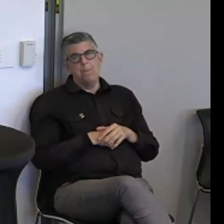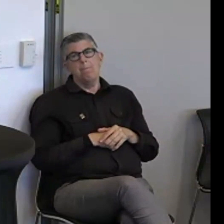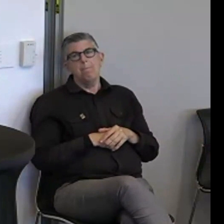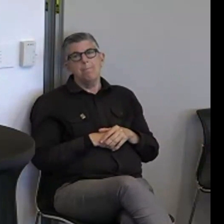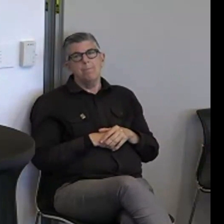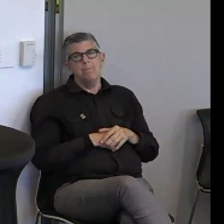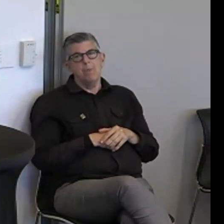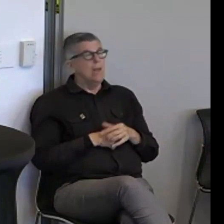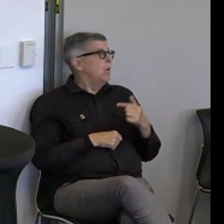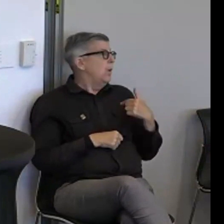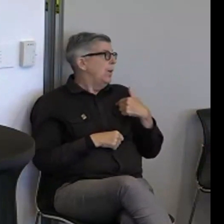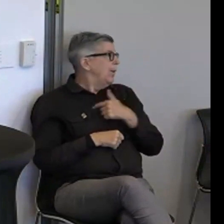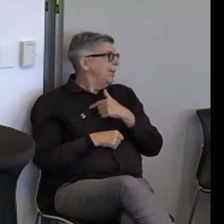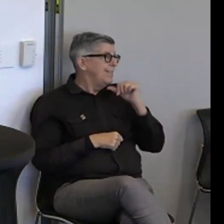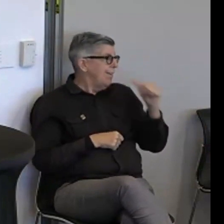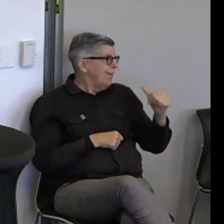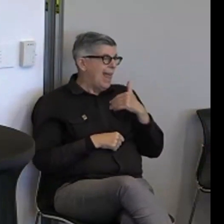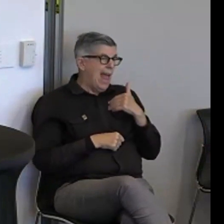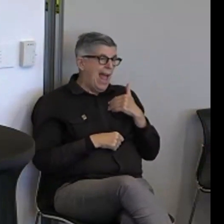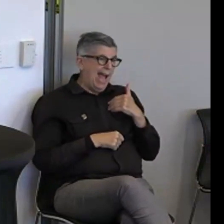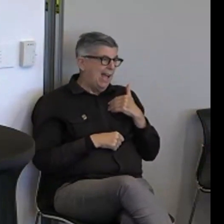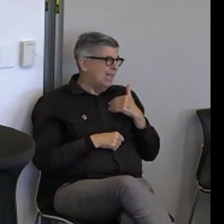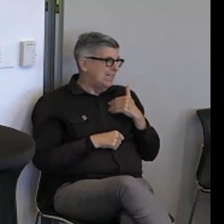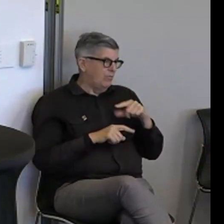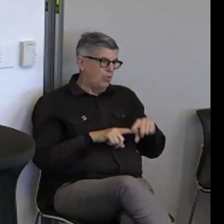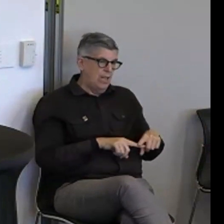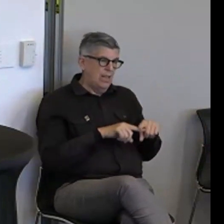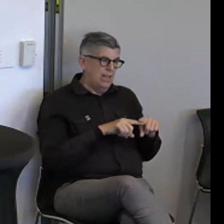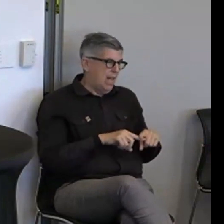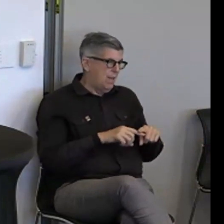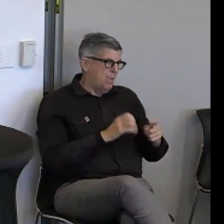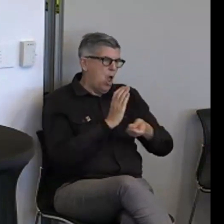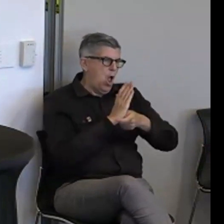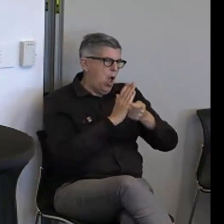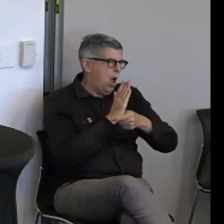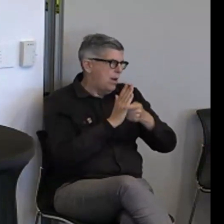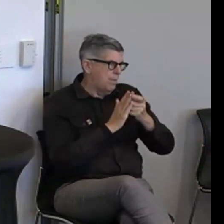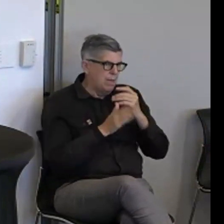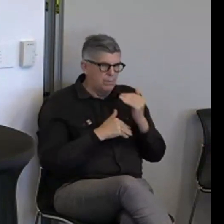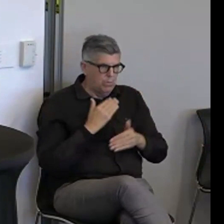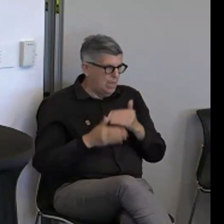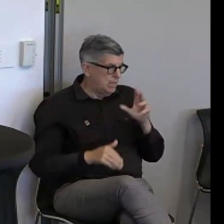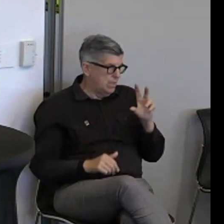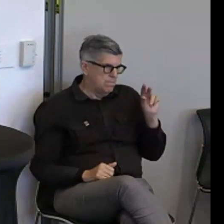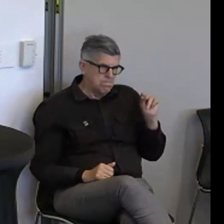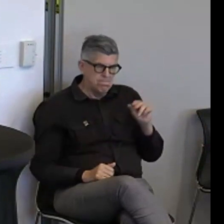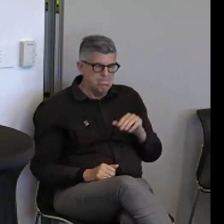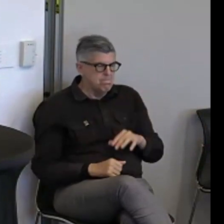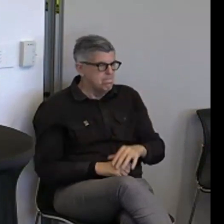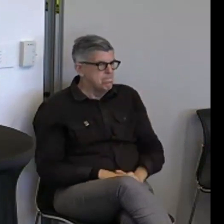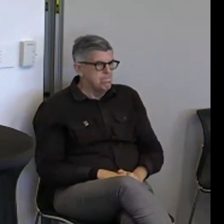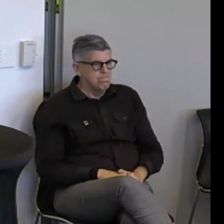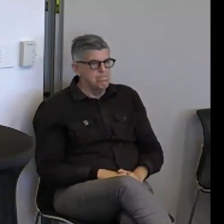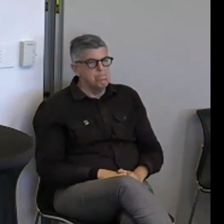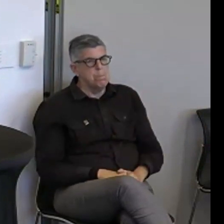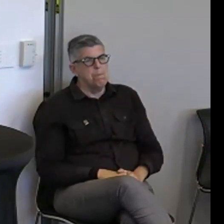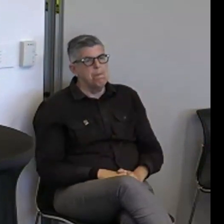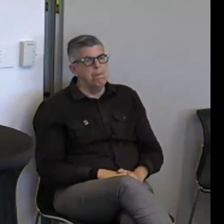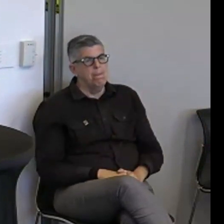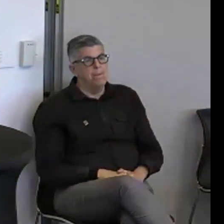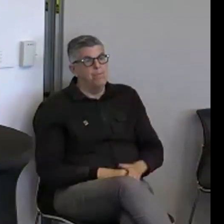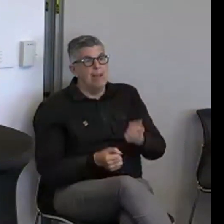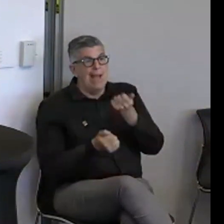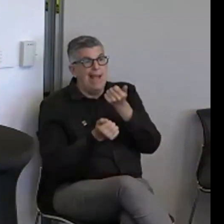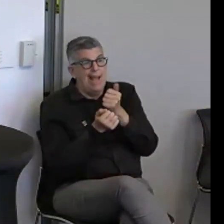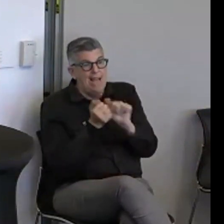we don't have reliable automated processes at all to do those things. So every tactile graphic